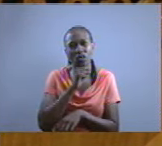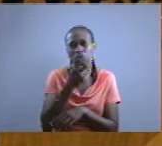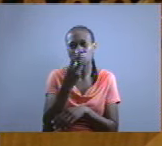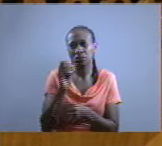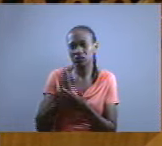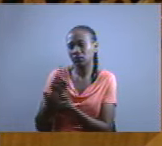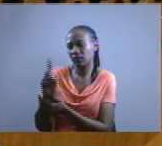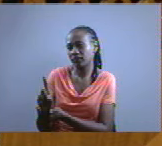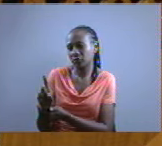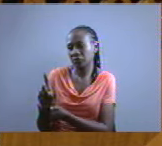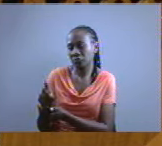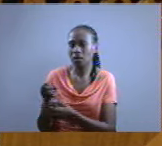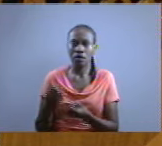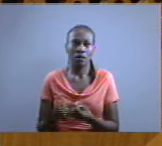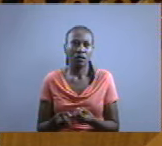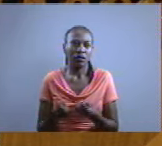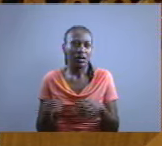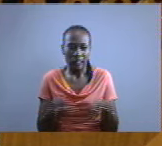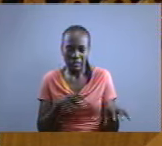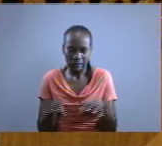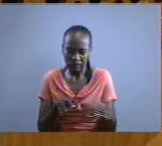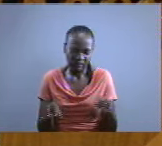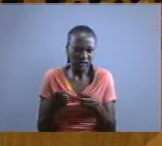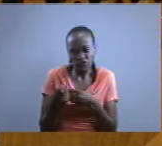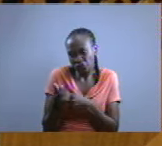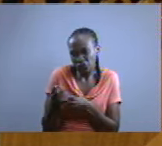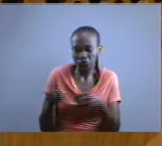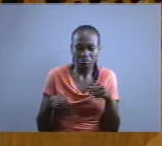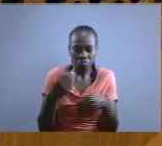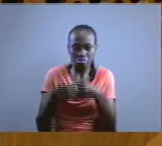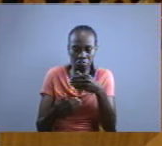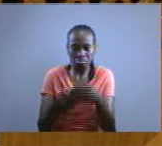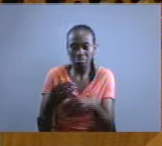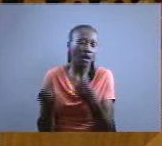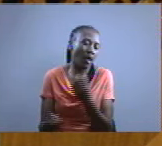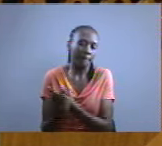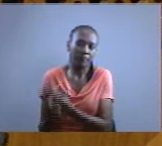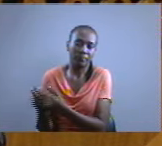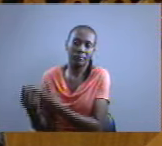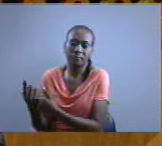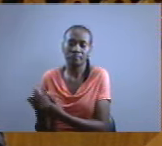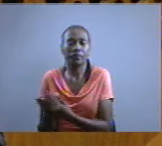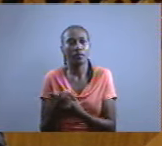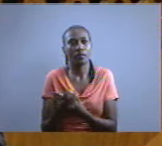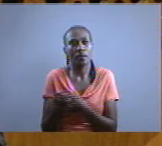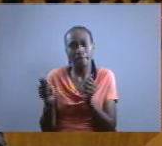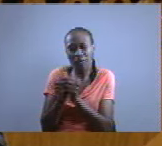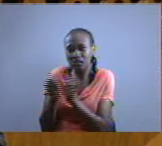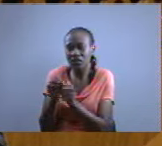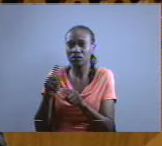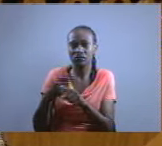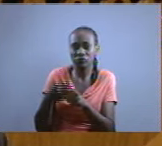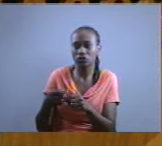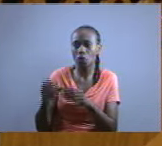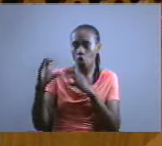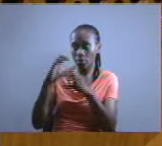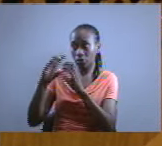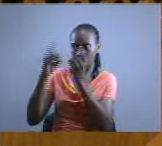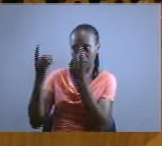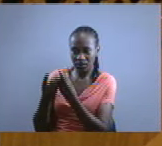2011, with a number of activities being performed by different key players, amongst others the Department of